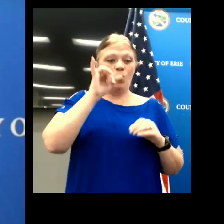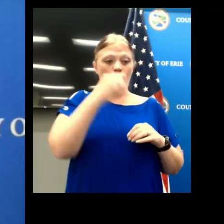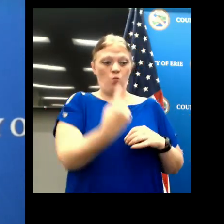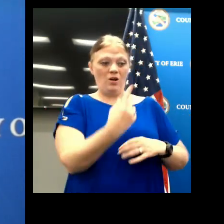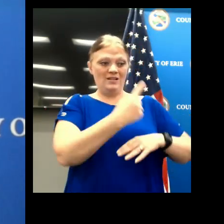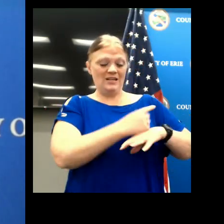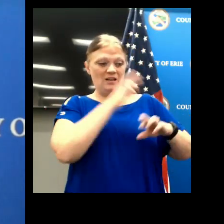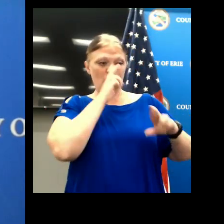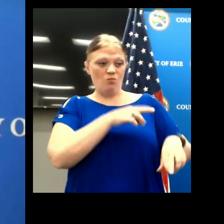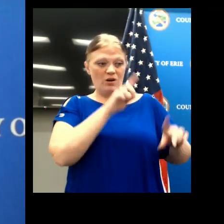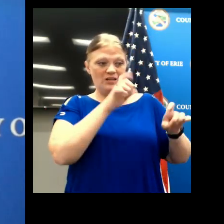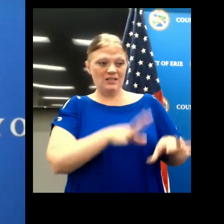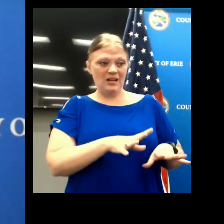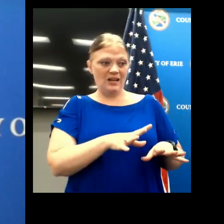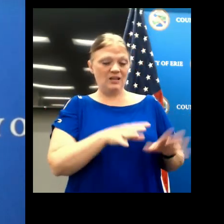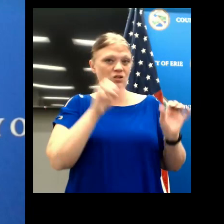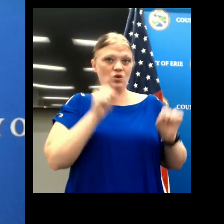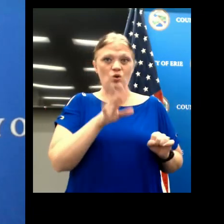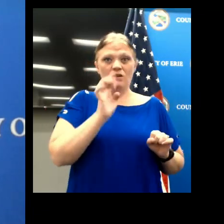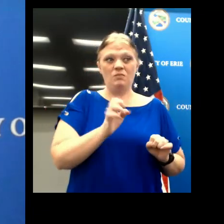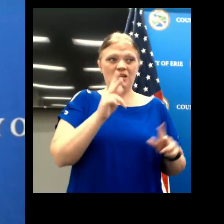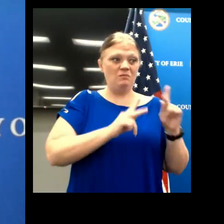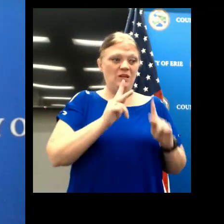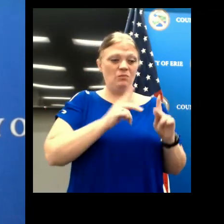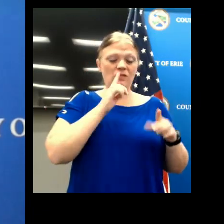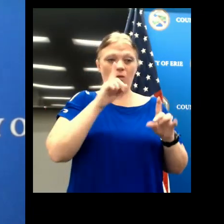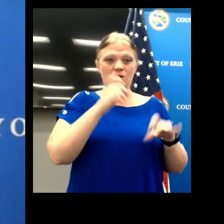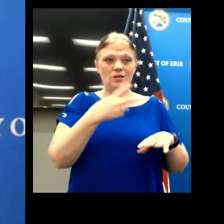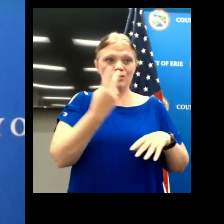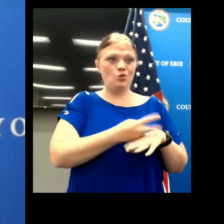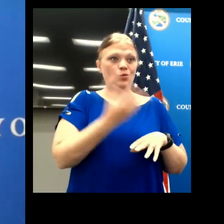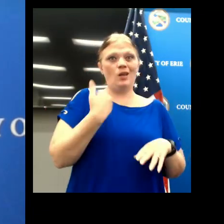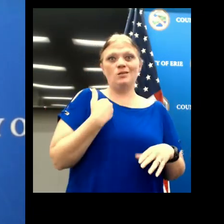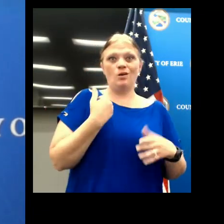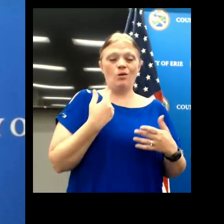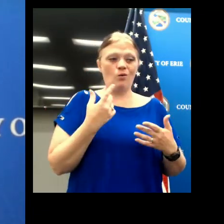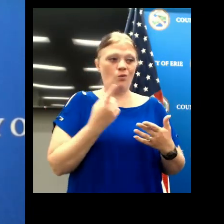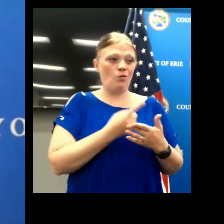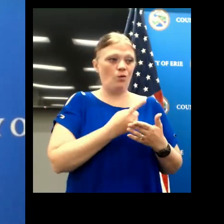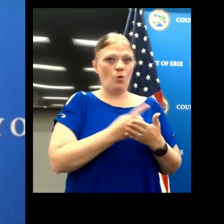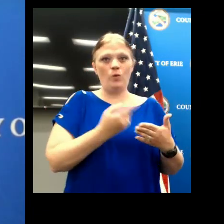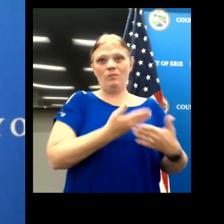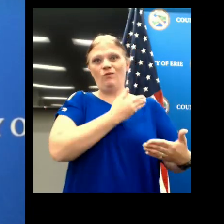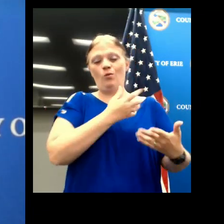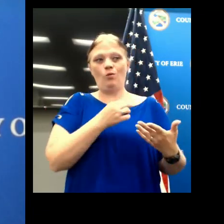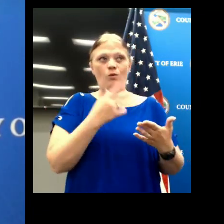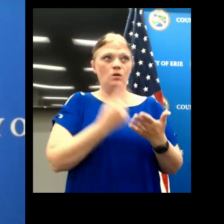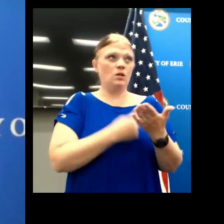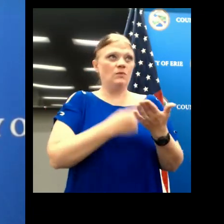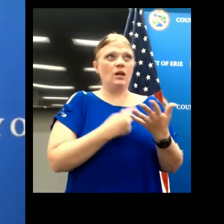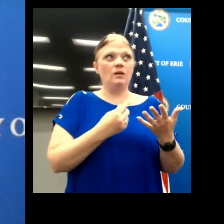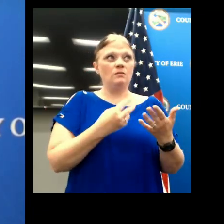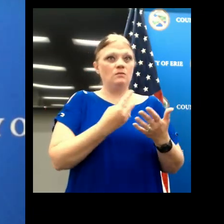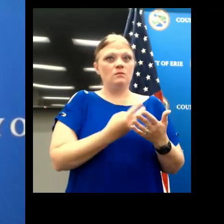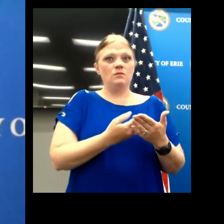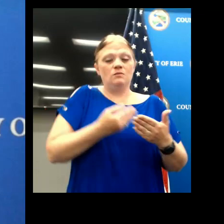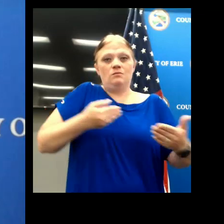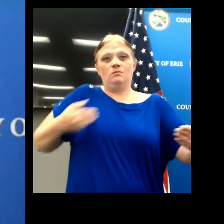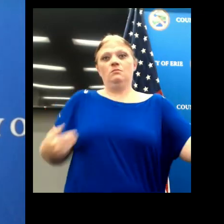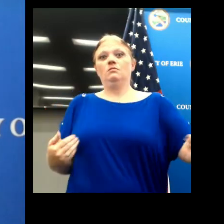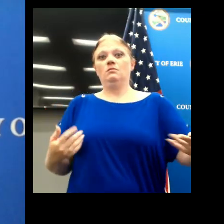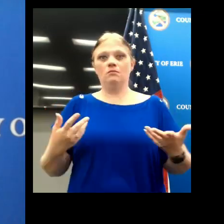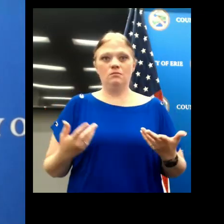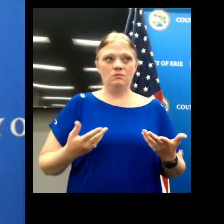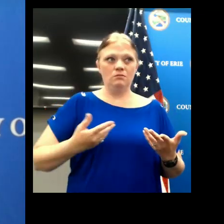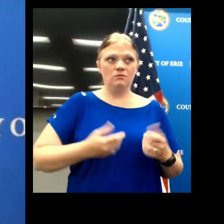reported tests were people that were tested like 2 days ago, people were tested a week ago, sometimes even more. We're getting even